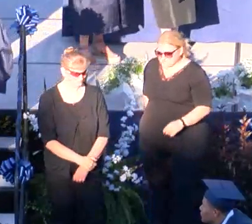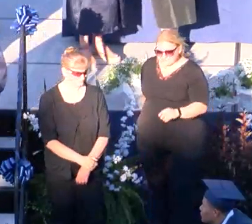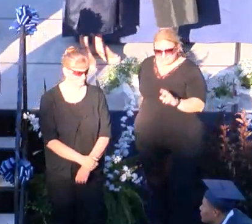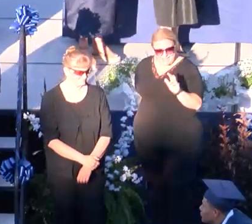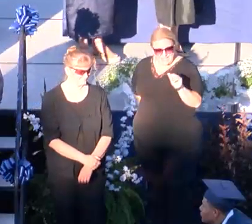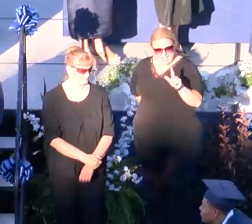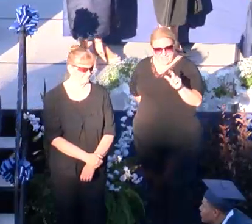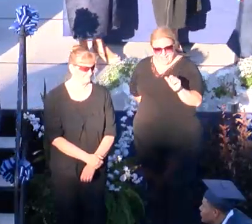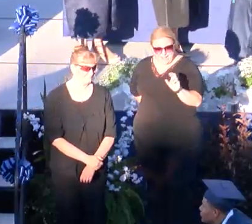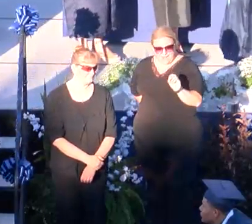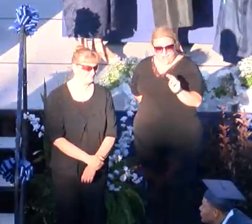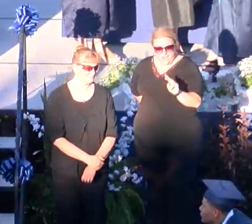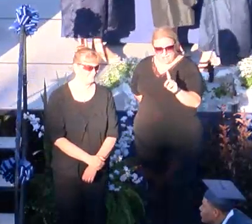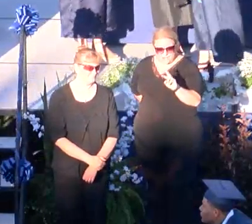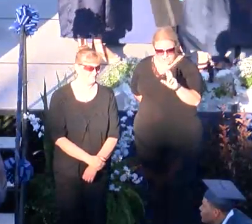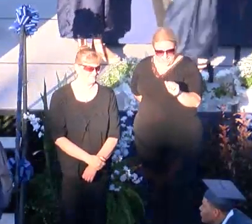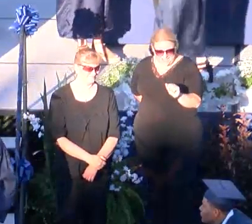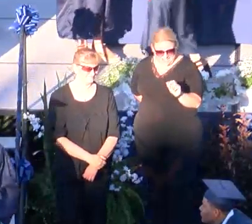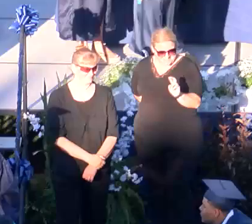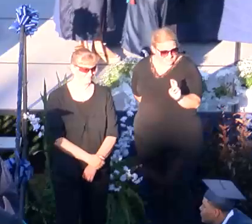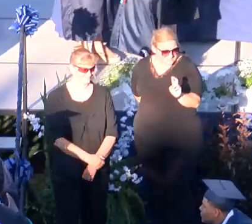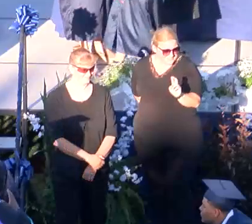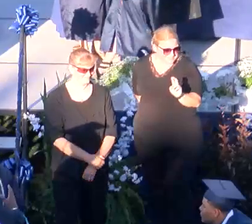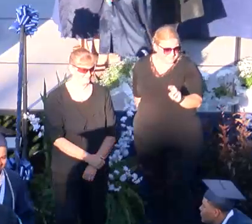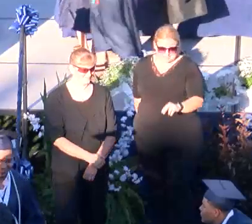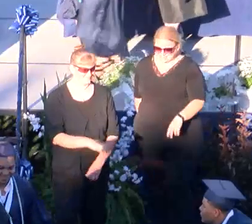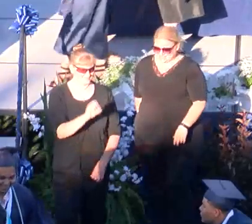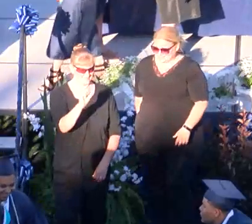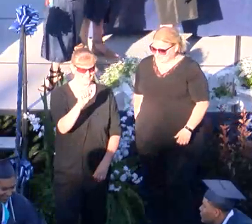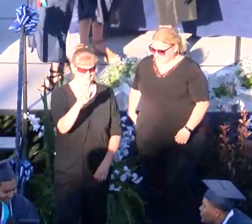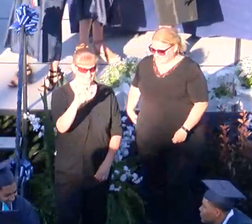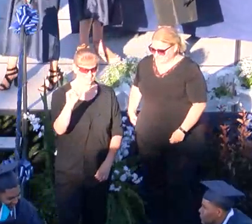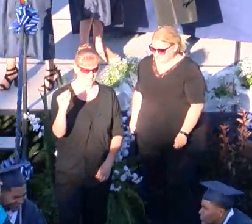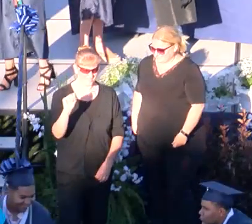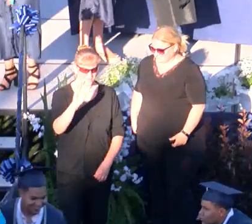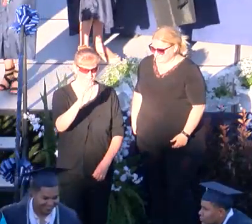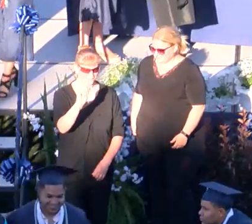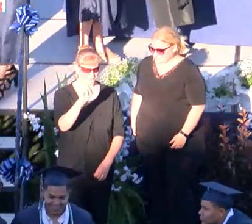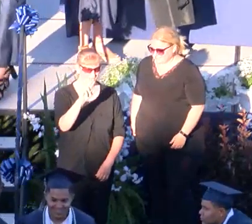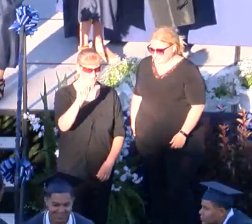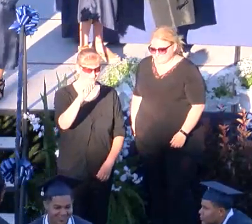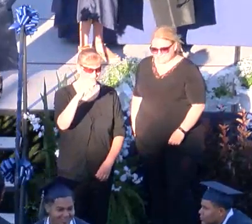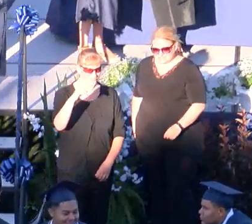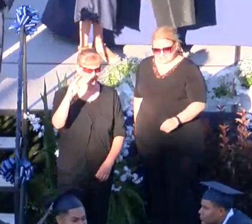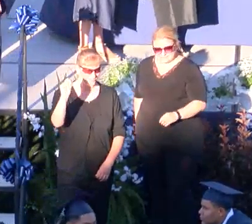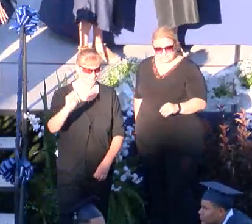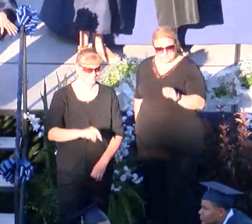Alondra Rosso. Bella Barragan. Bianca Alondra